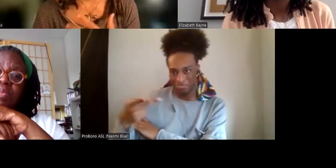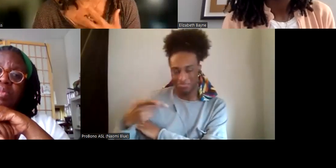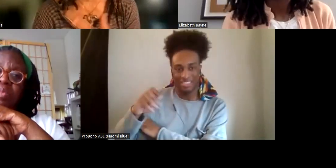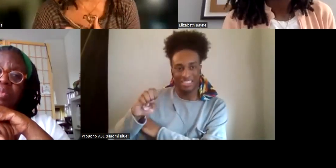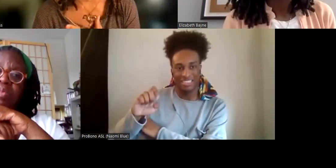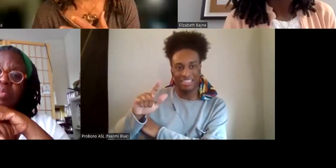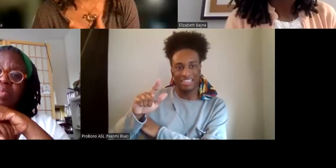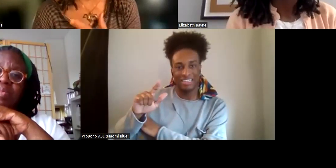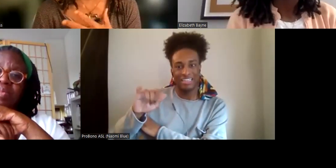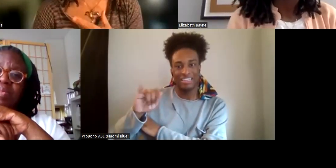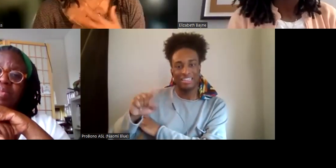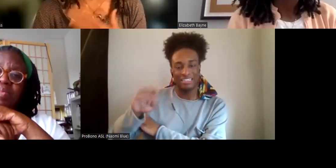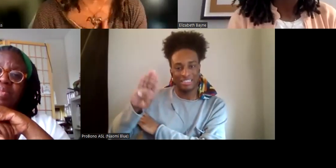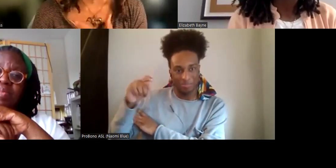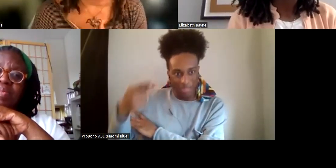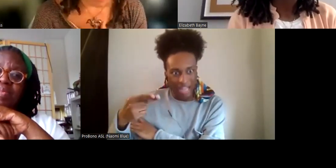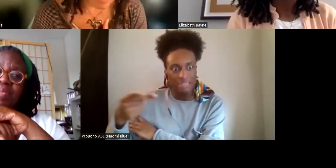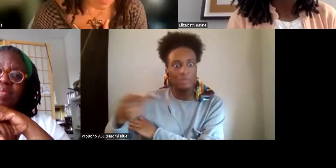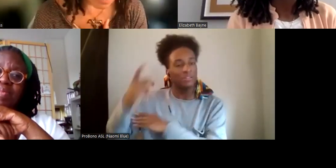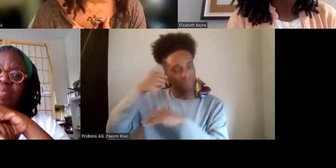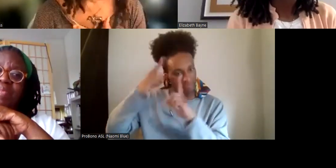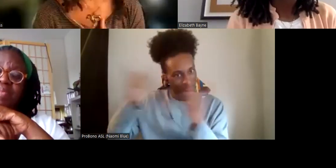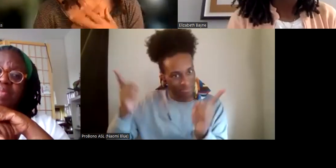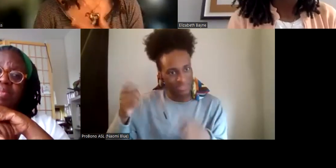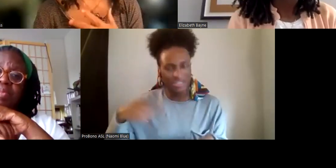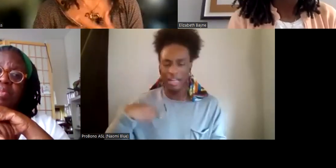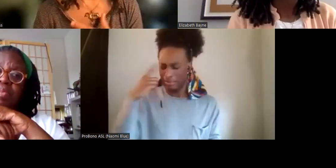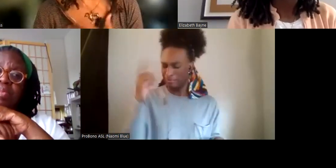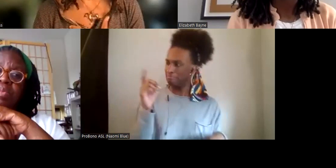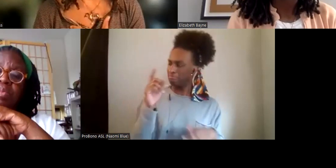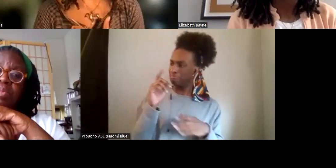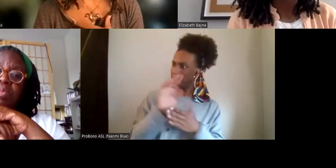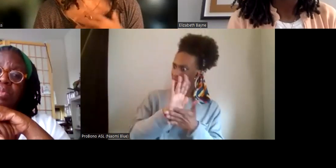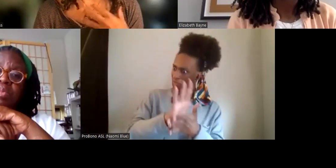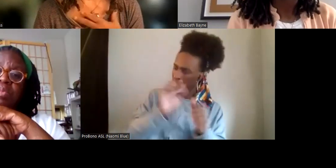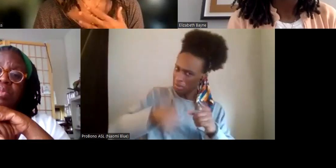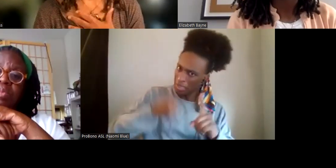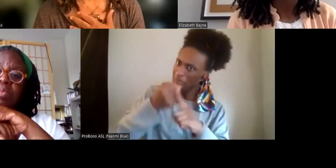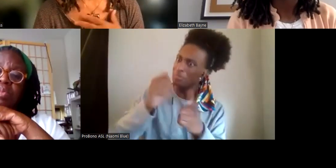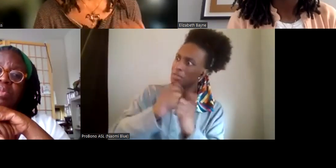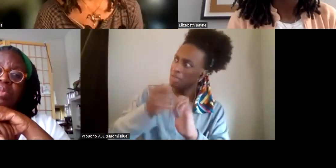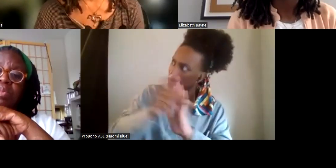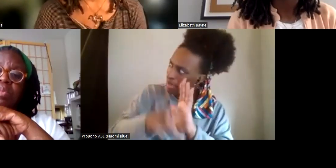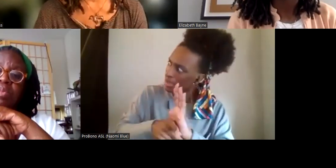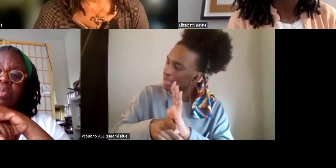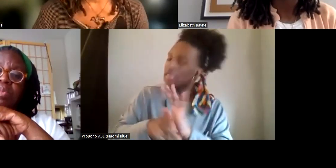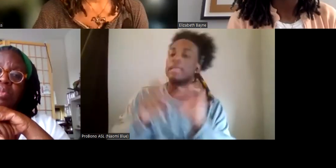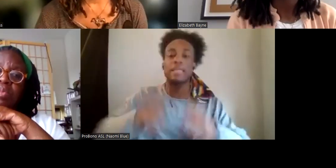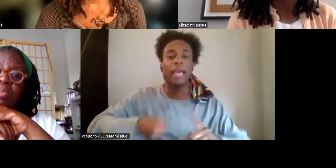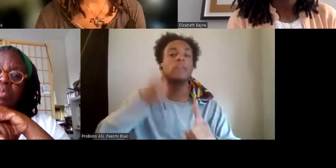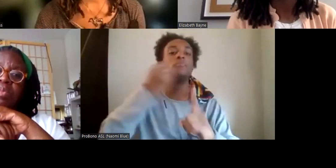I'm not sure a film can change policy, but a film can change people's attitudes.